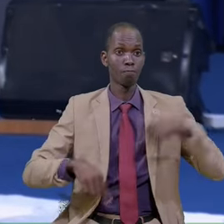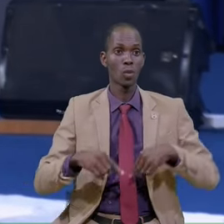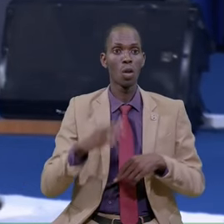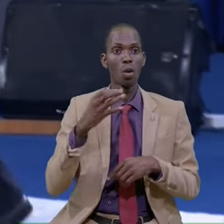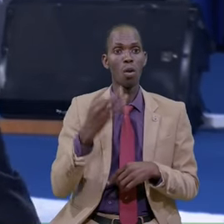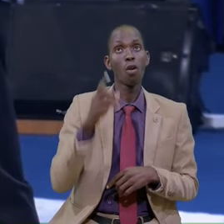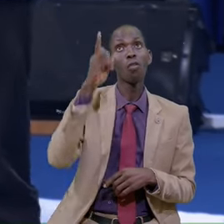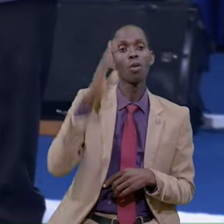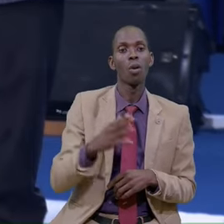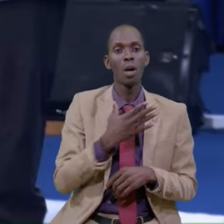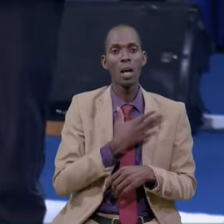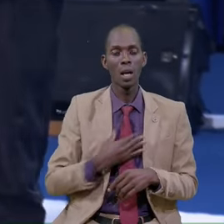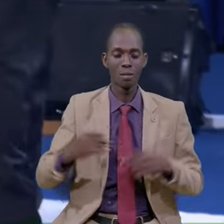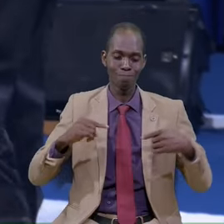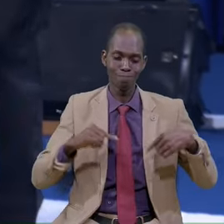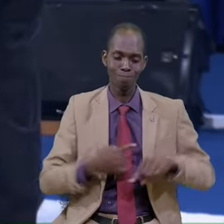and afflicted